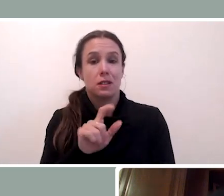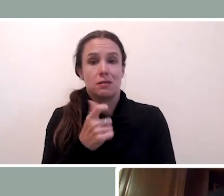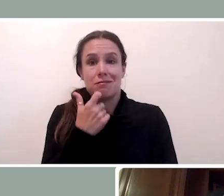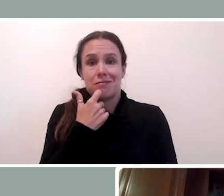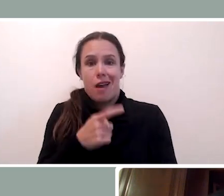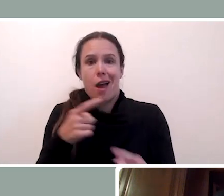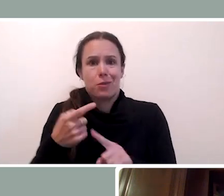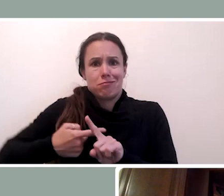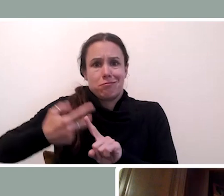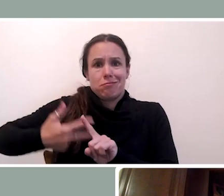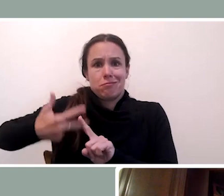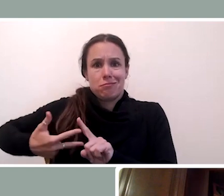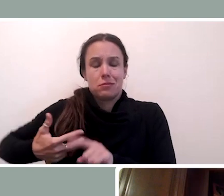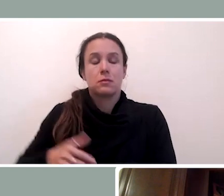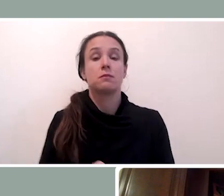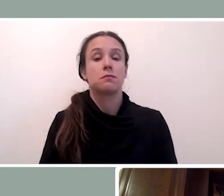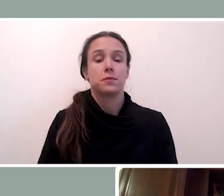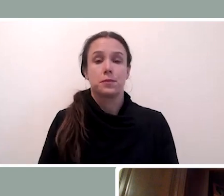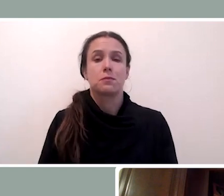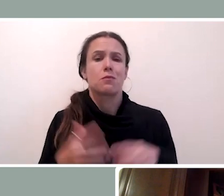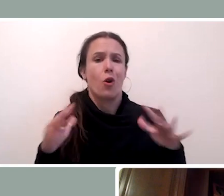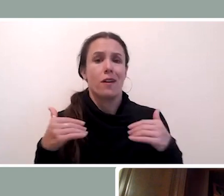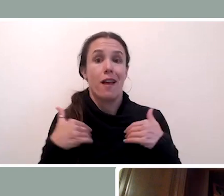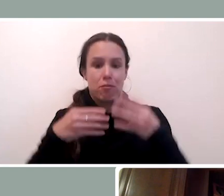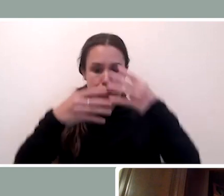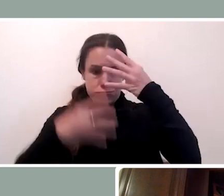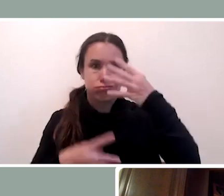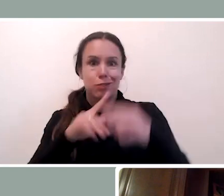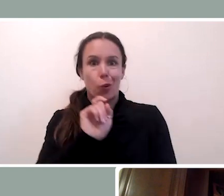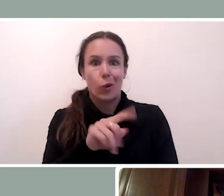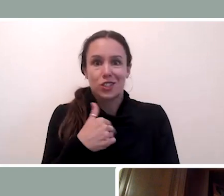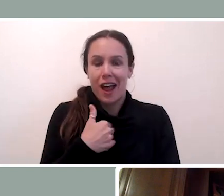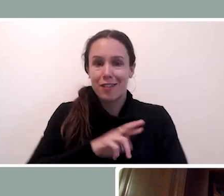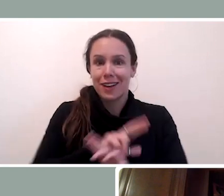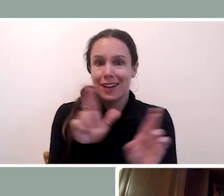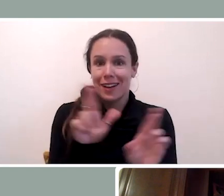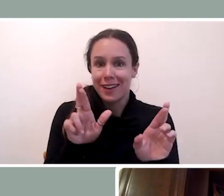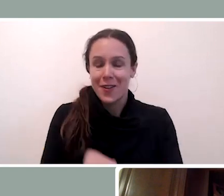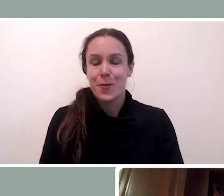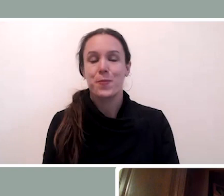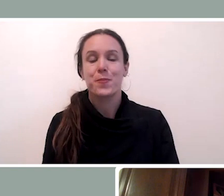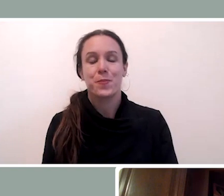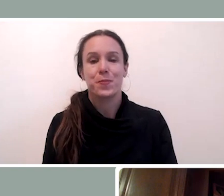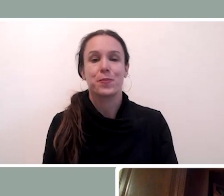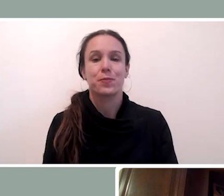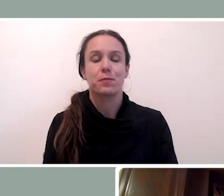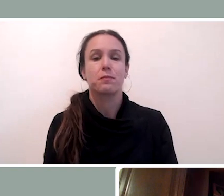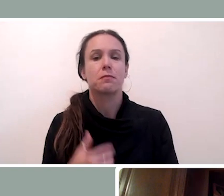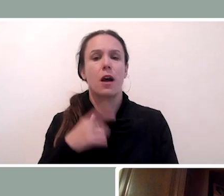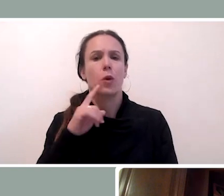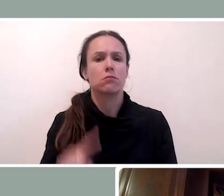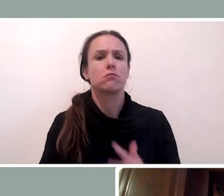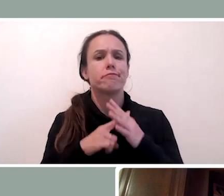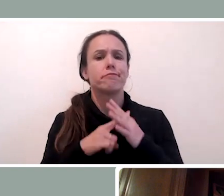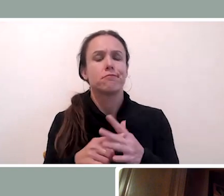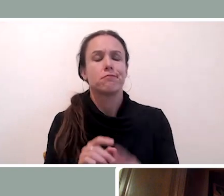ago. We already have quite a few questions, so sure. I'm going to go ahead and get us started, and I'm going